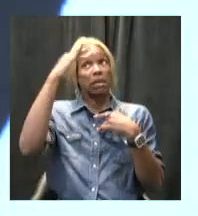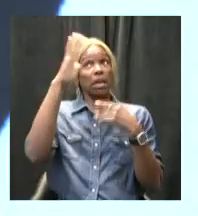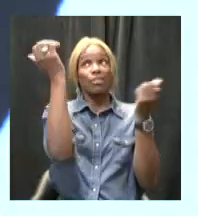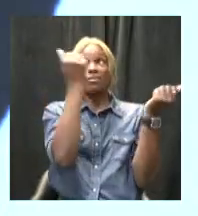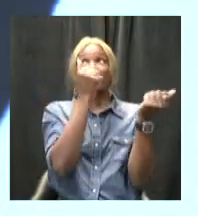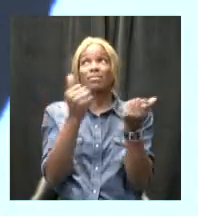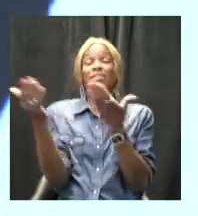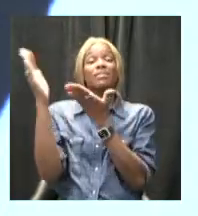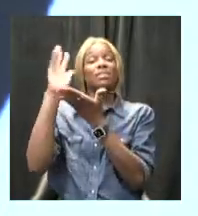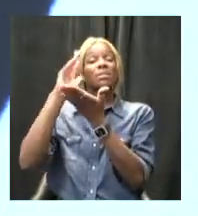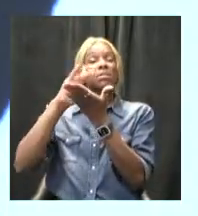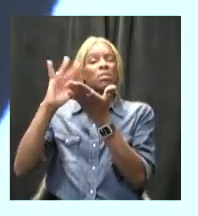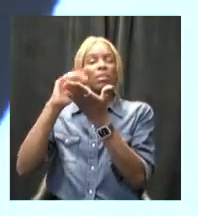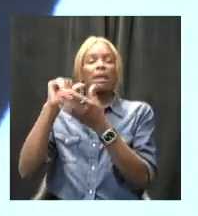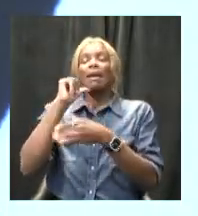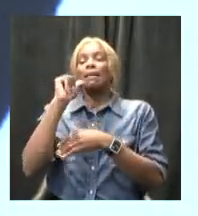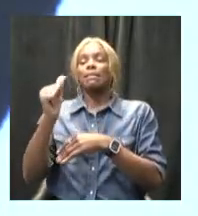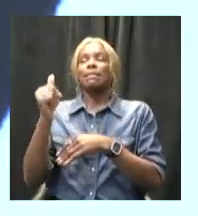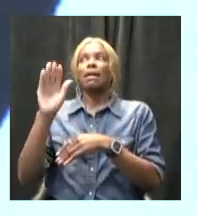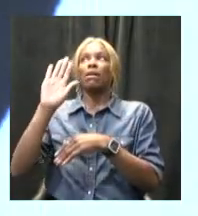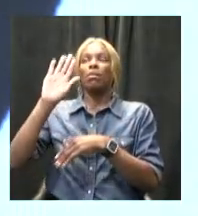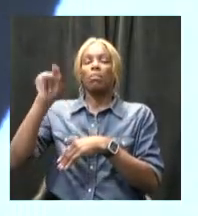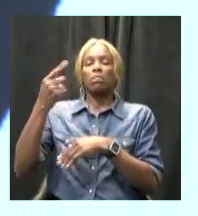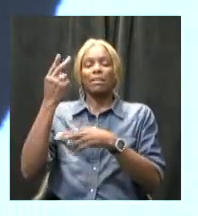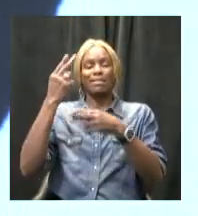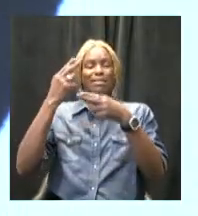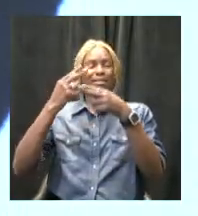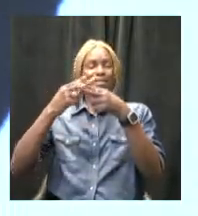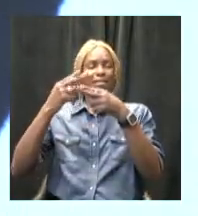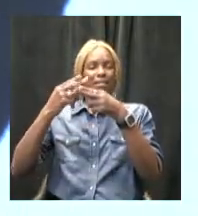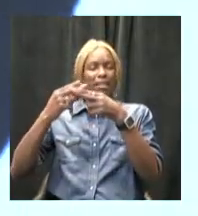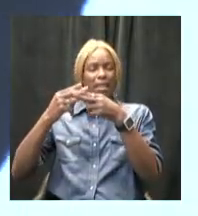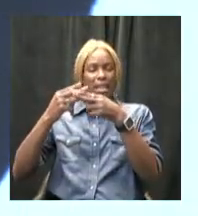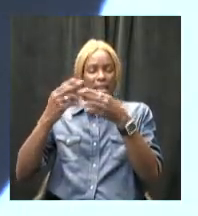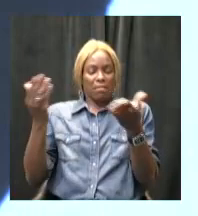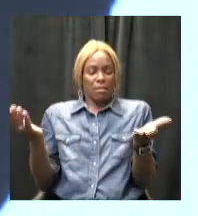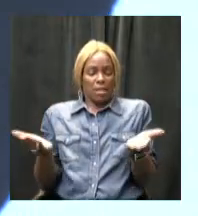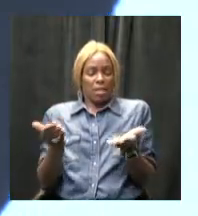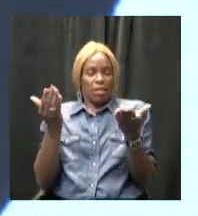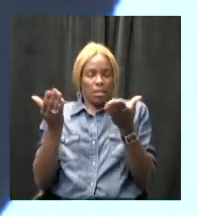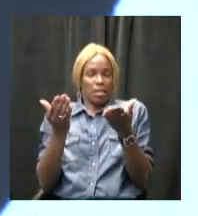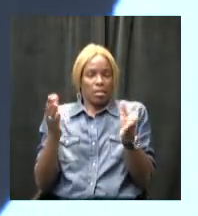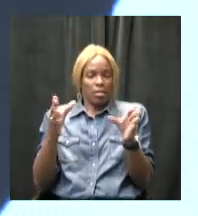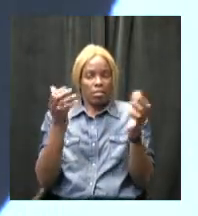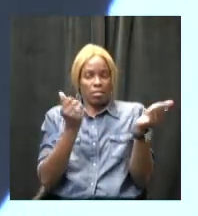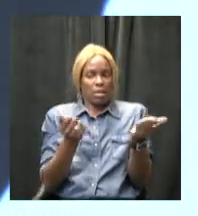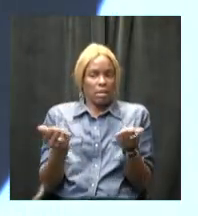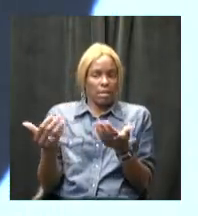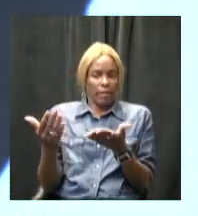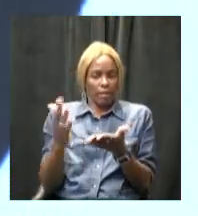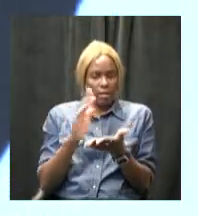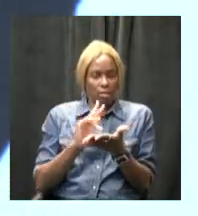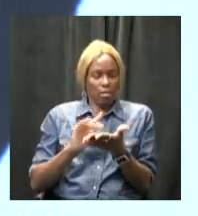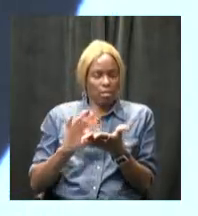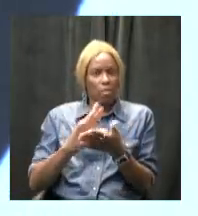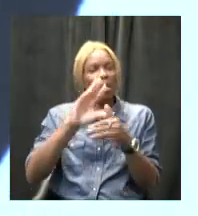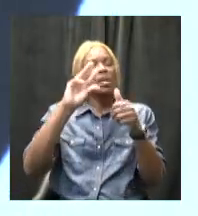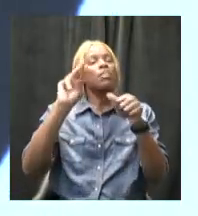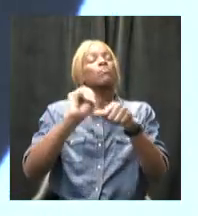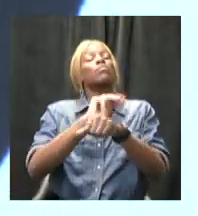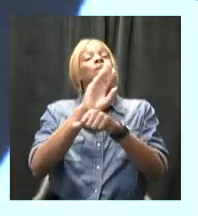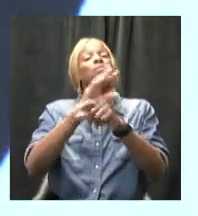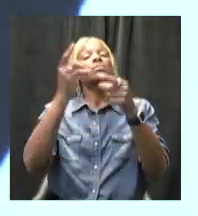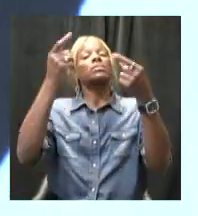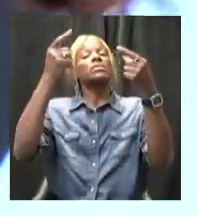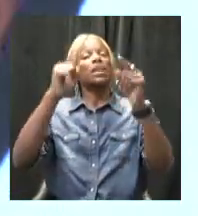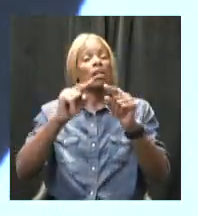and not just the name getting the glory or the person getting the glory. I believe miracles start to happen and things begin